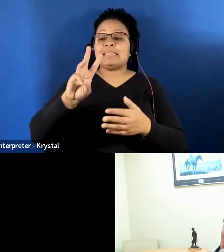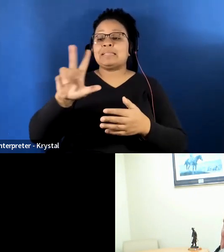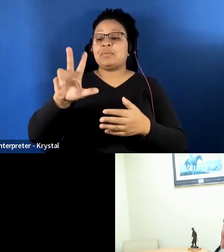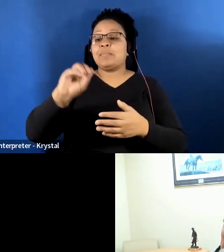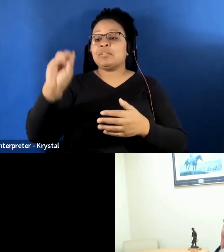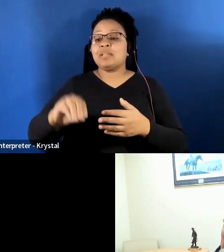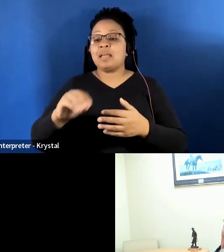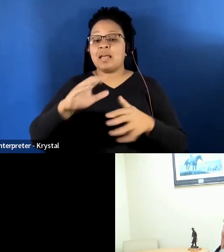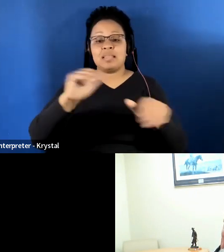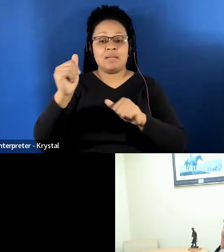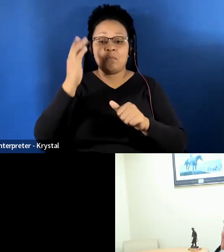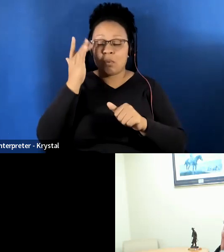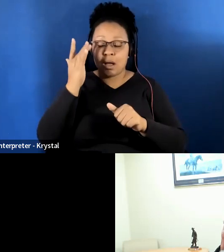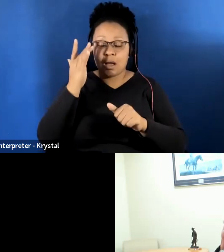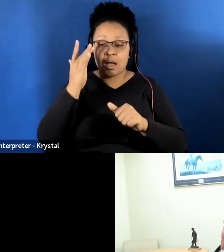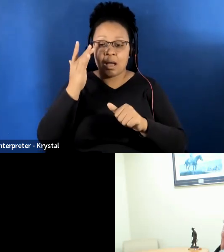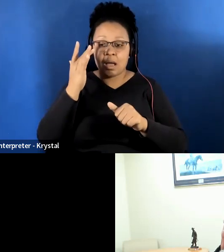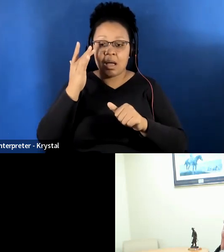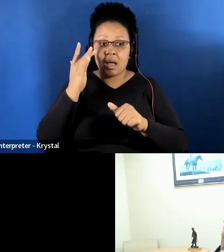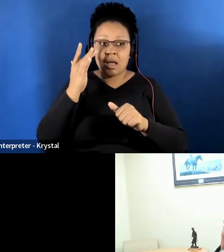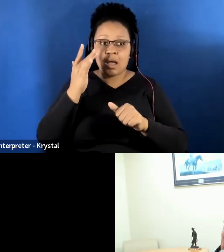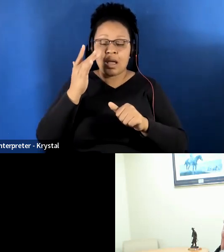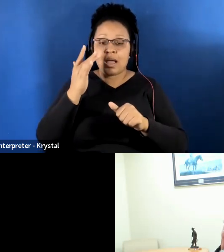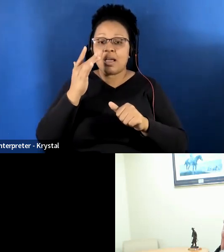63% were leaving because of lack of